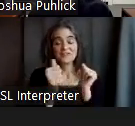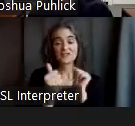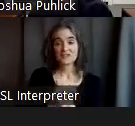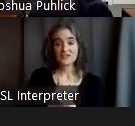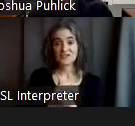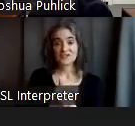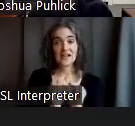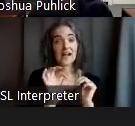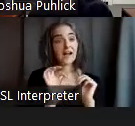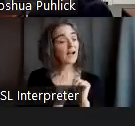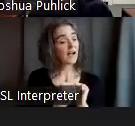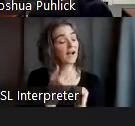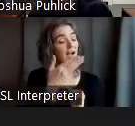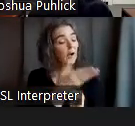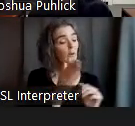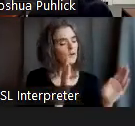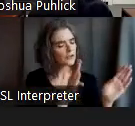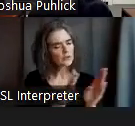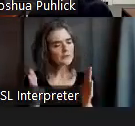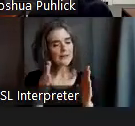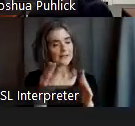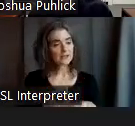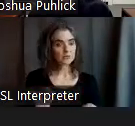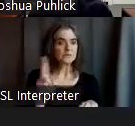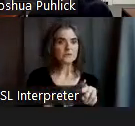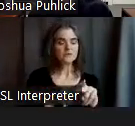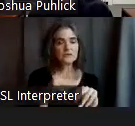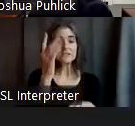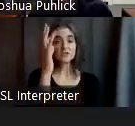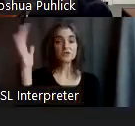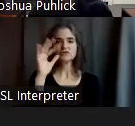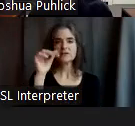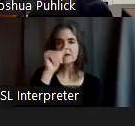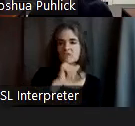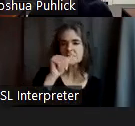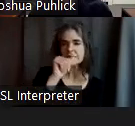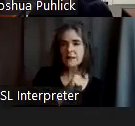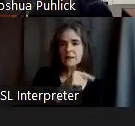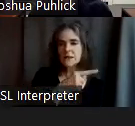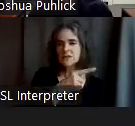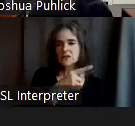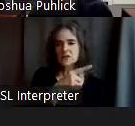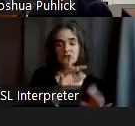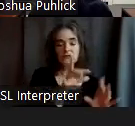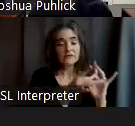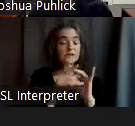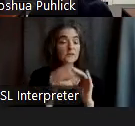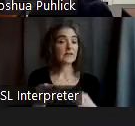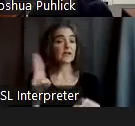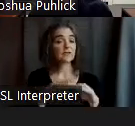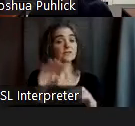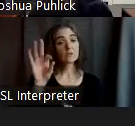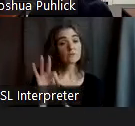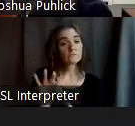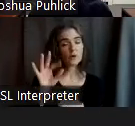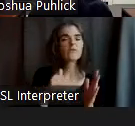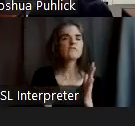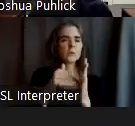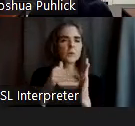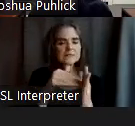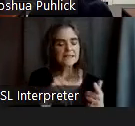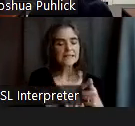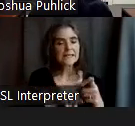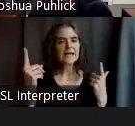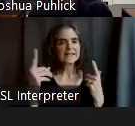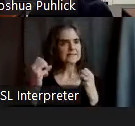How are you planning to increase tree resilience to the projected increase in frequency and intensity of strong